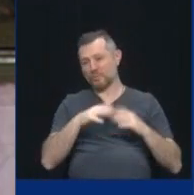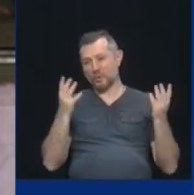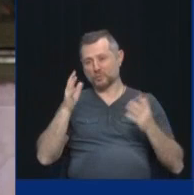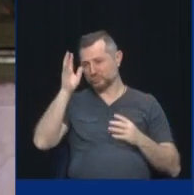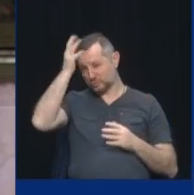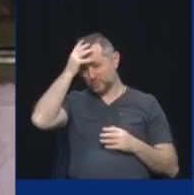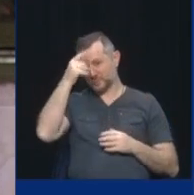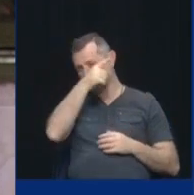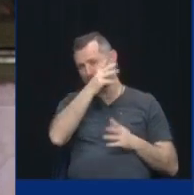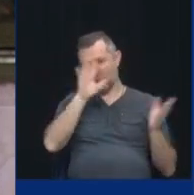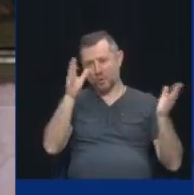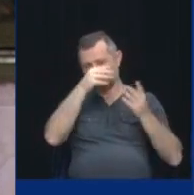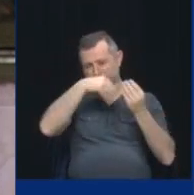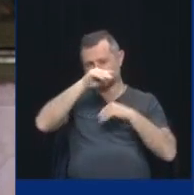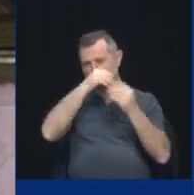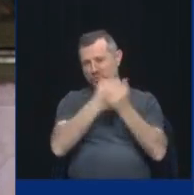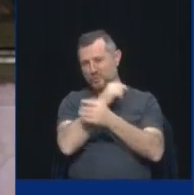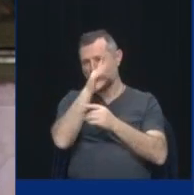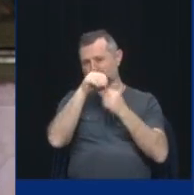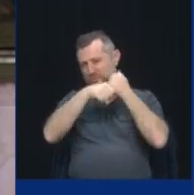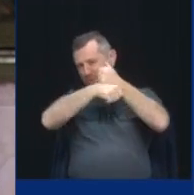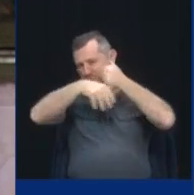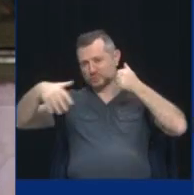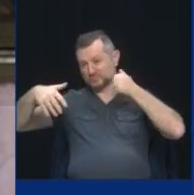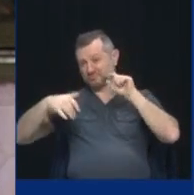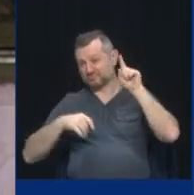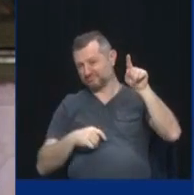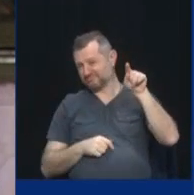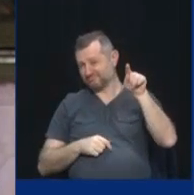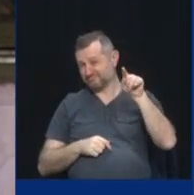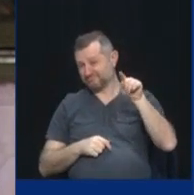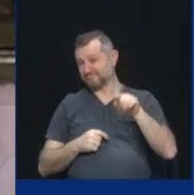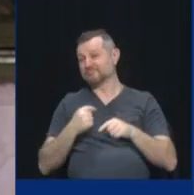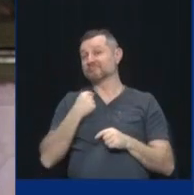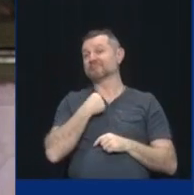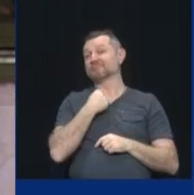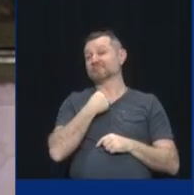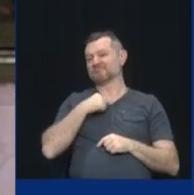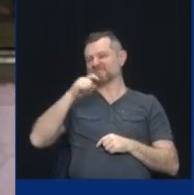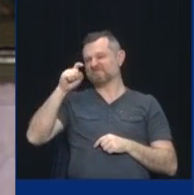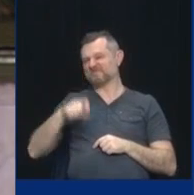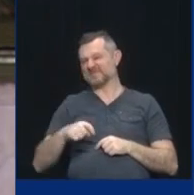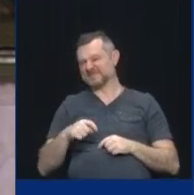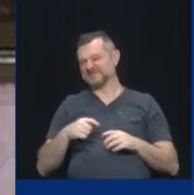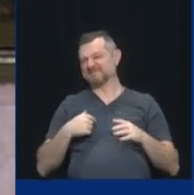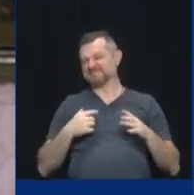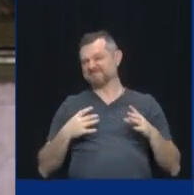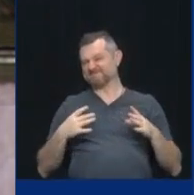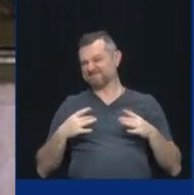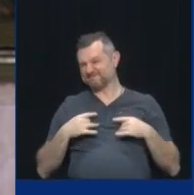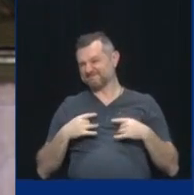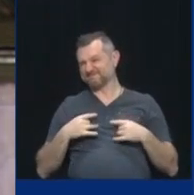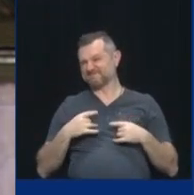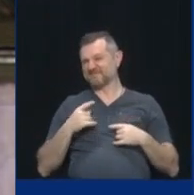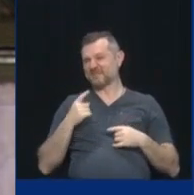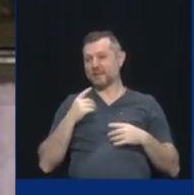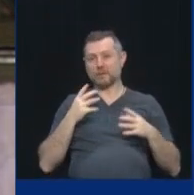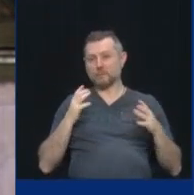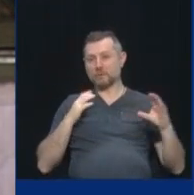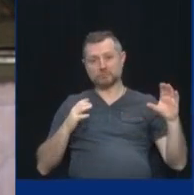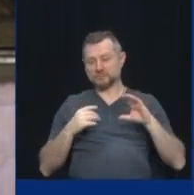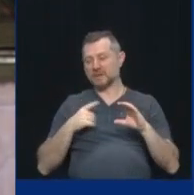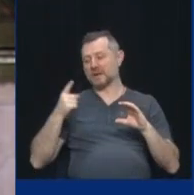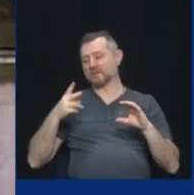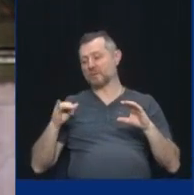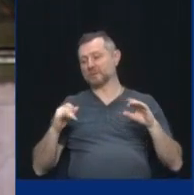we're not getting the short end of the stick. I had to agree on Gateway. They would not do Gateway